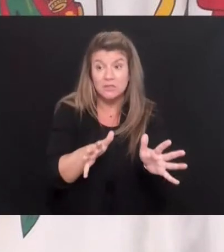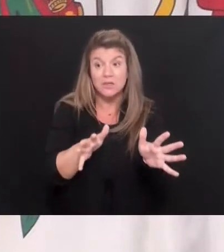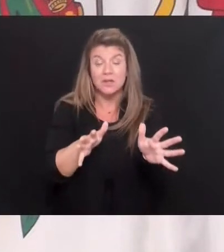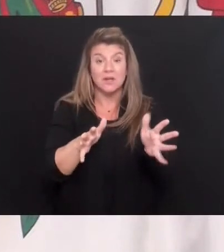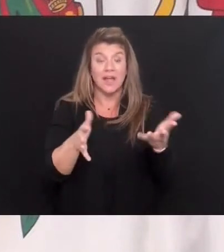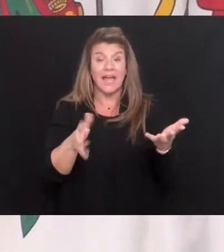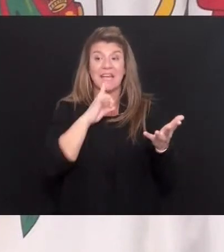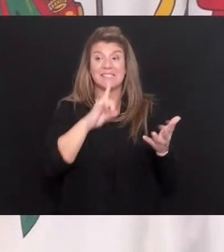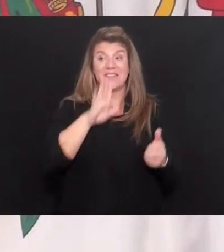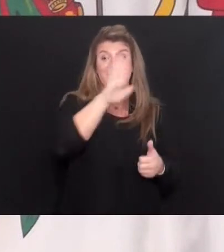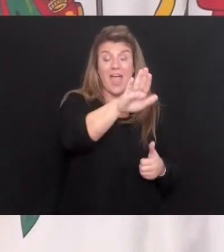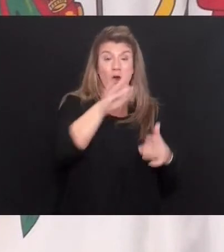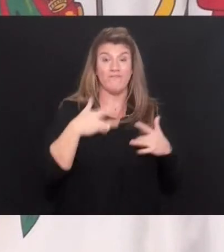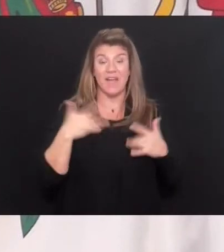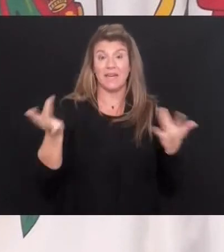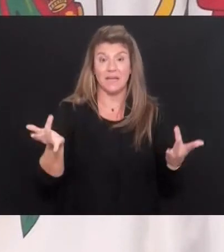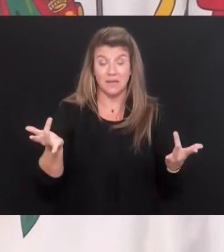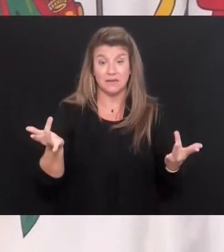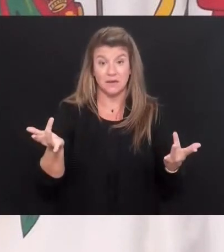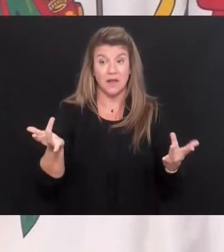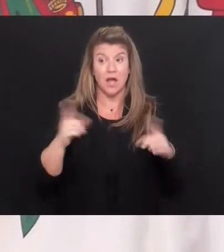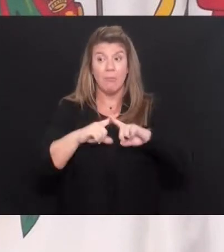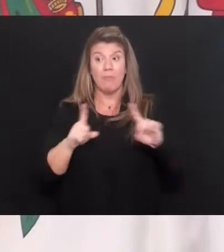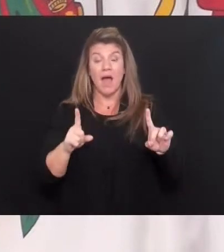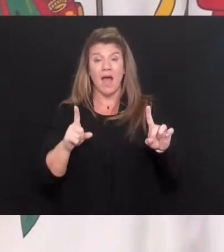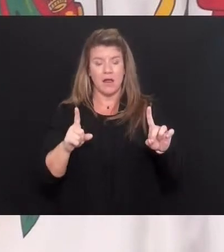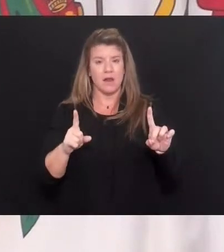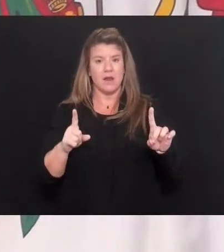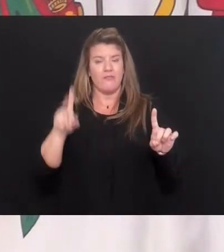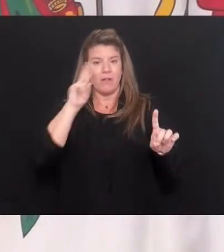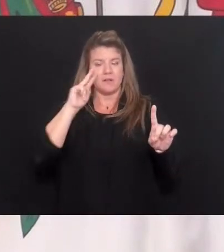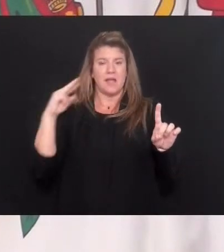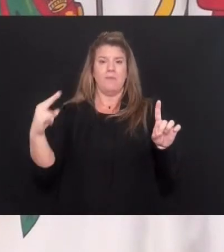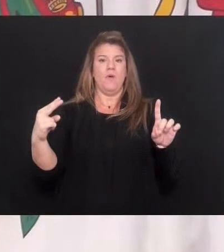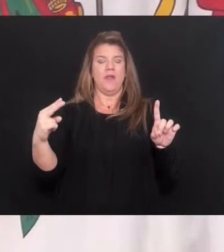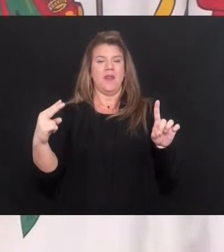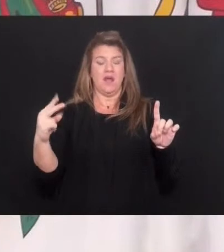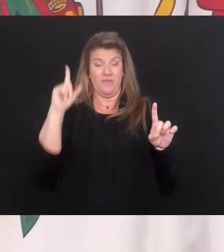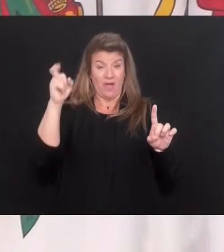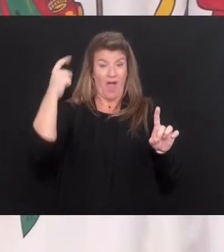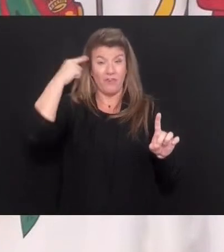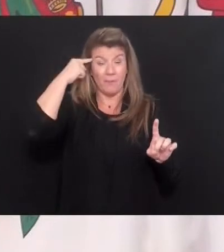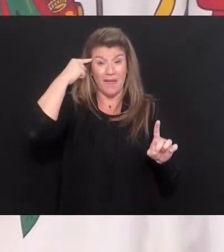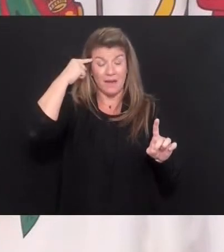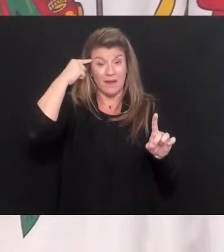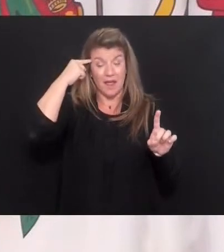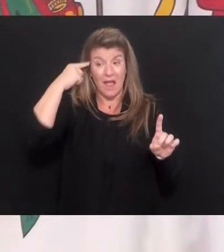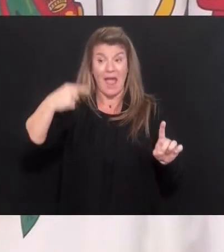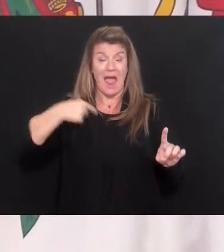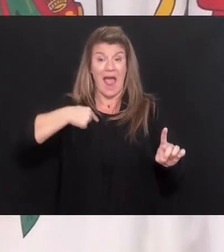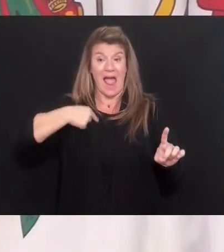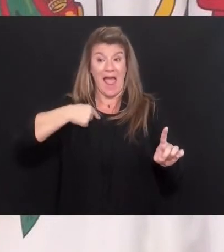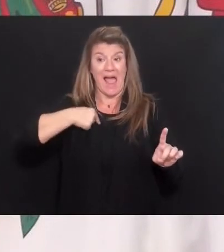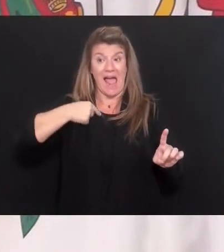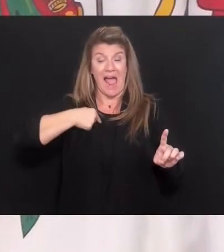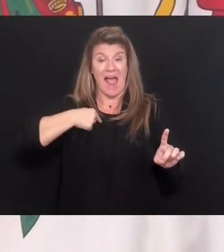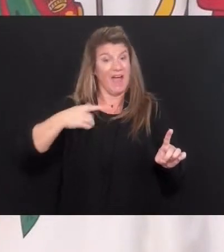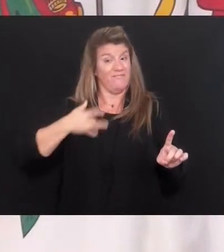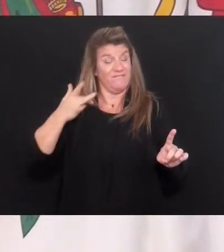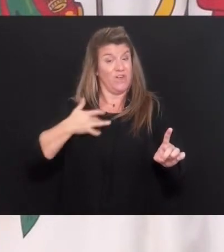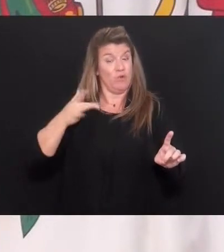their event, and it's, but from a standpoint of the government, I